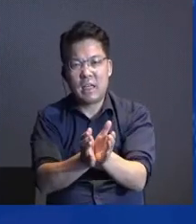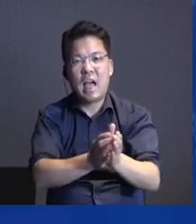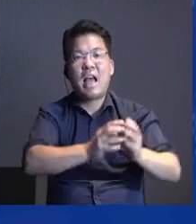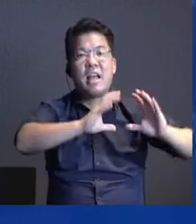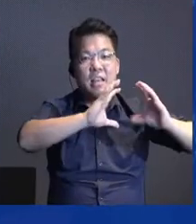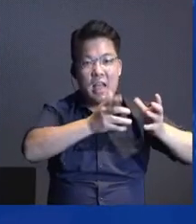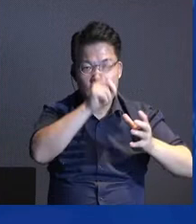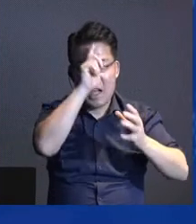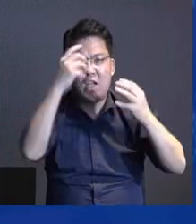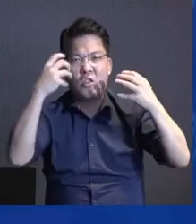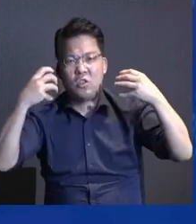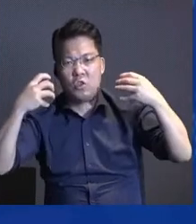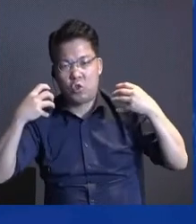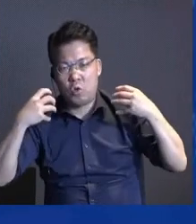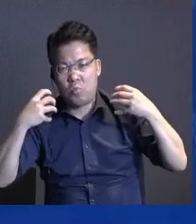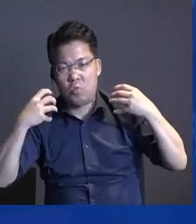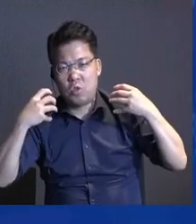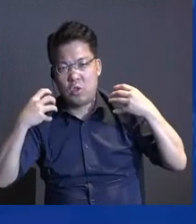people.